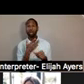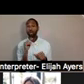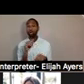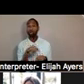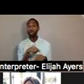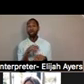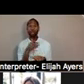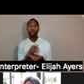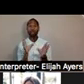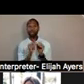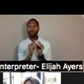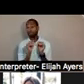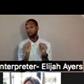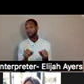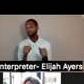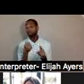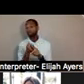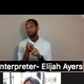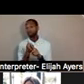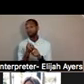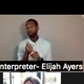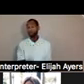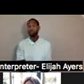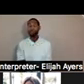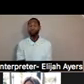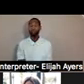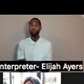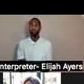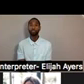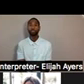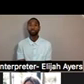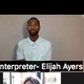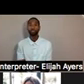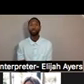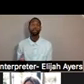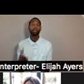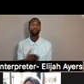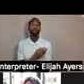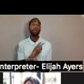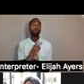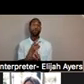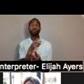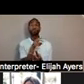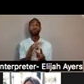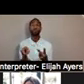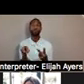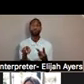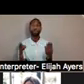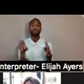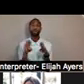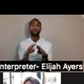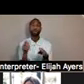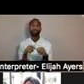after this gathering, super welcome. Before we move into a closing of